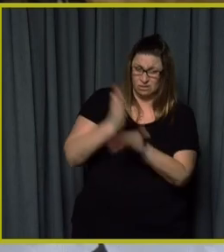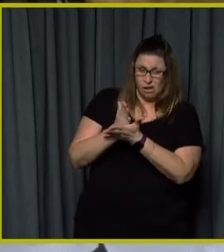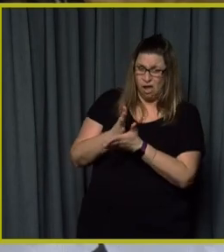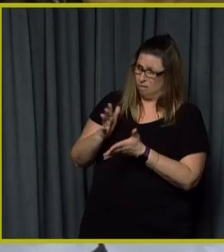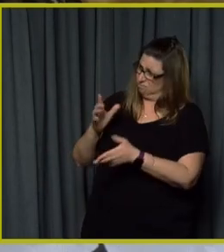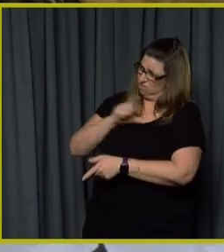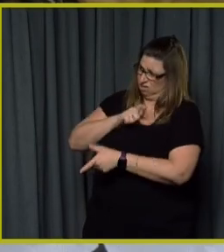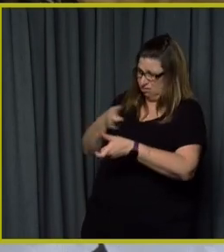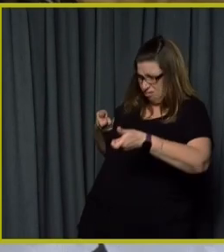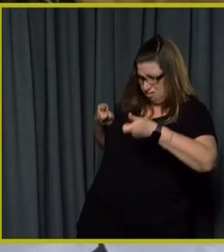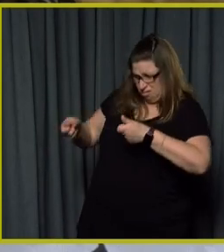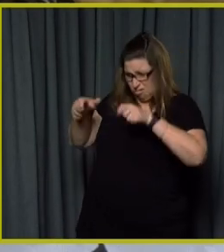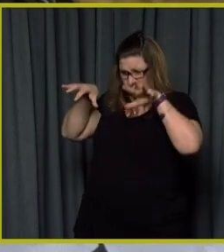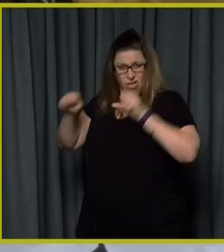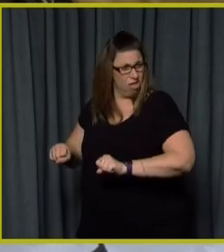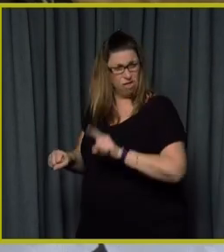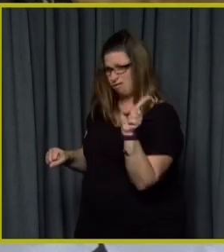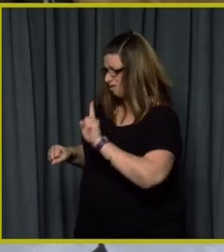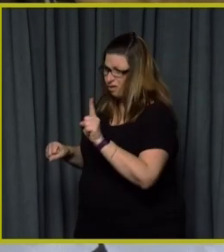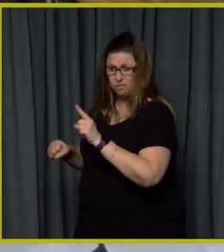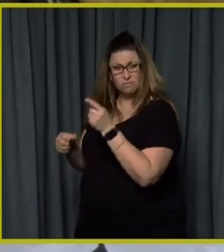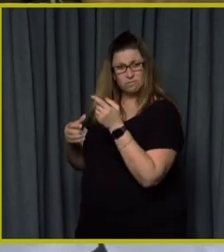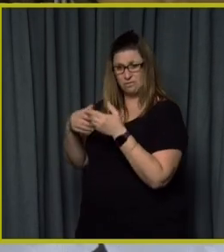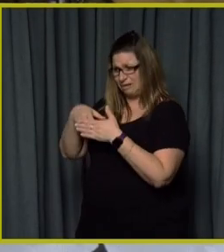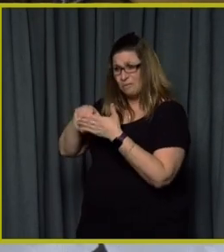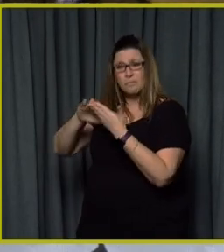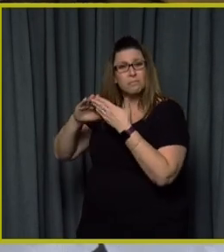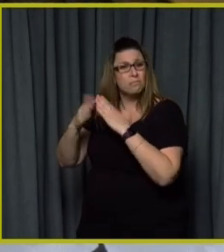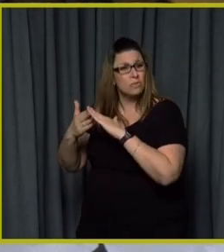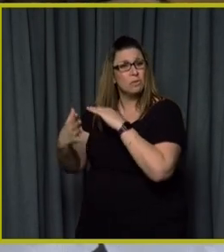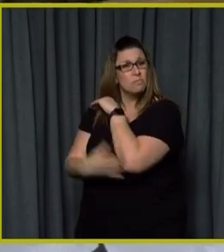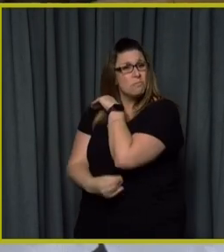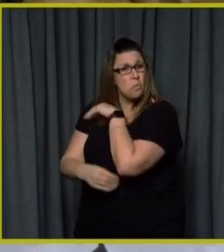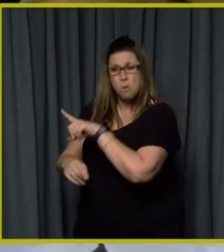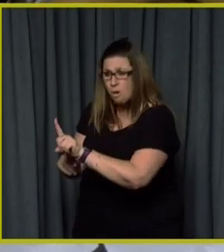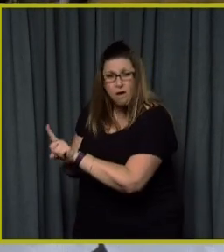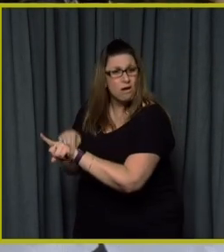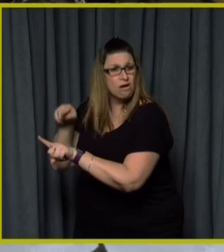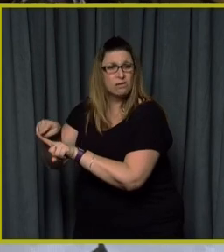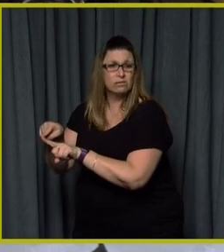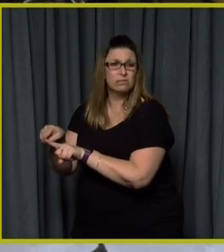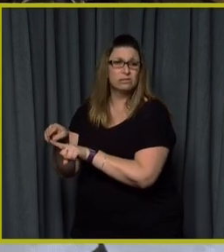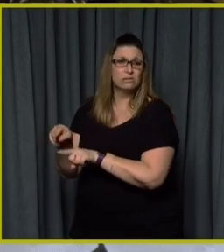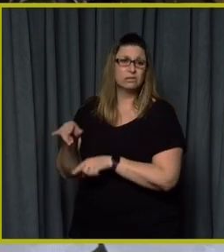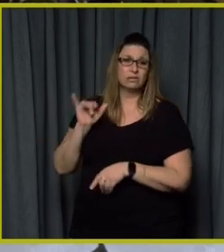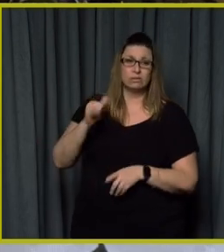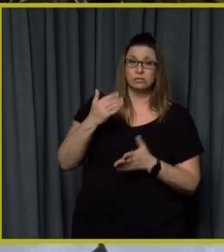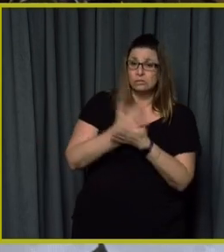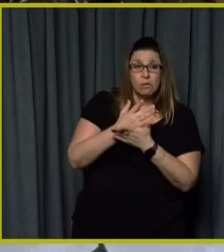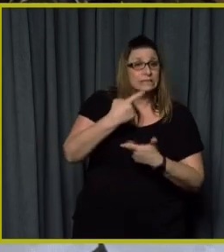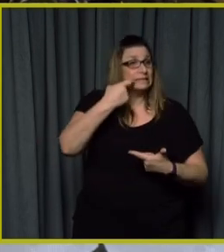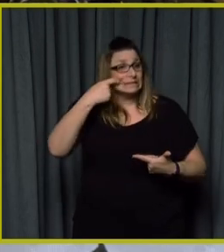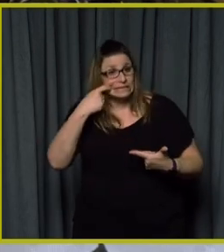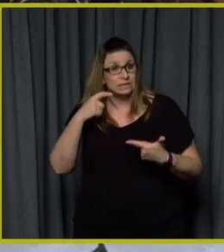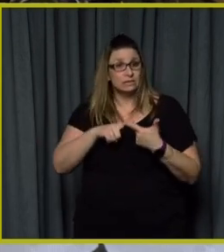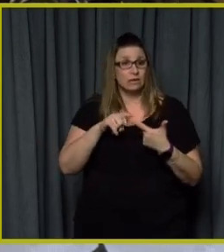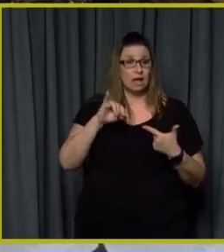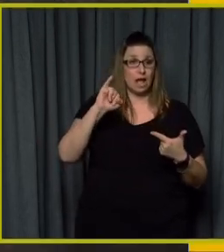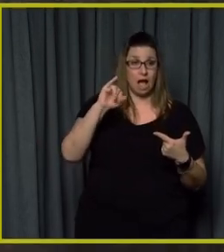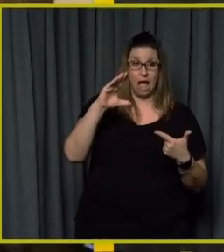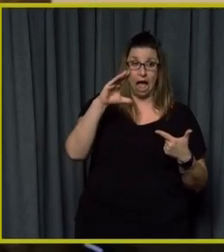on drugs, provide access to health care and education to all people, and end the war on immigrants by defunding ICE and the Border